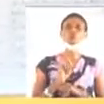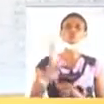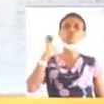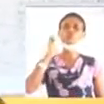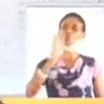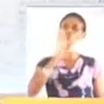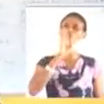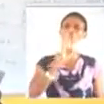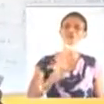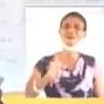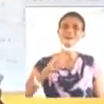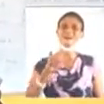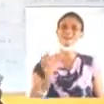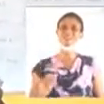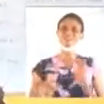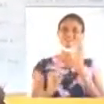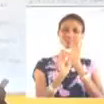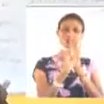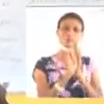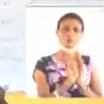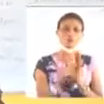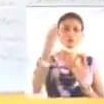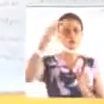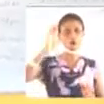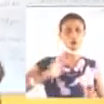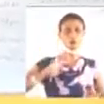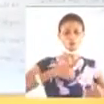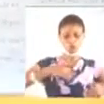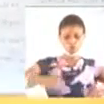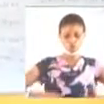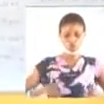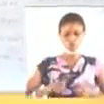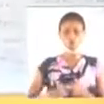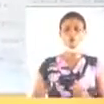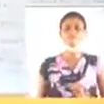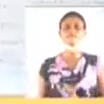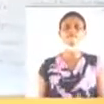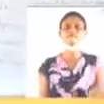to drug, should be an example for our youth to follow.